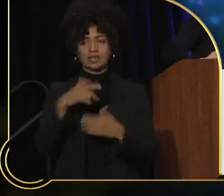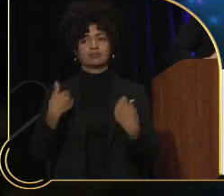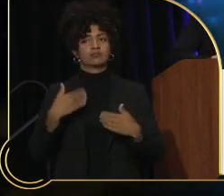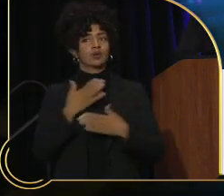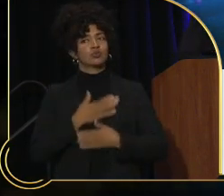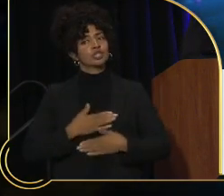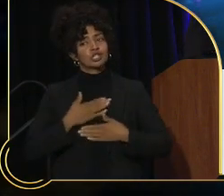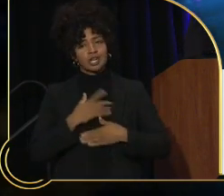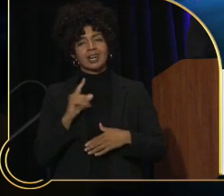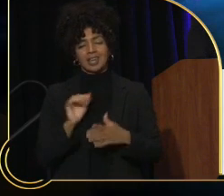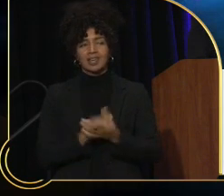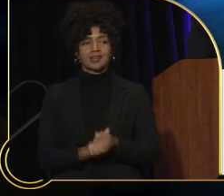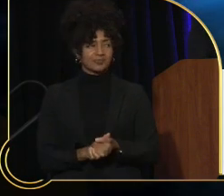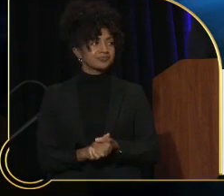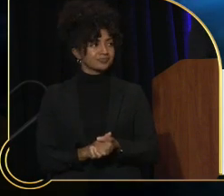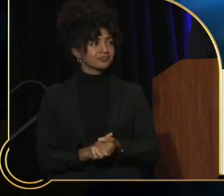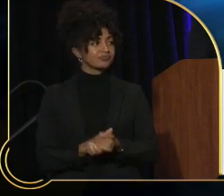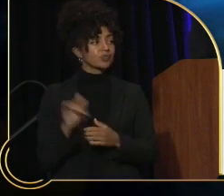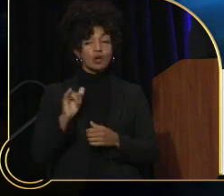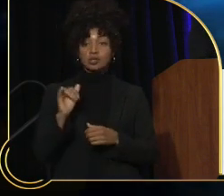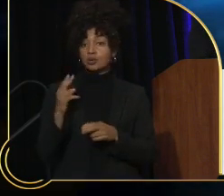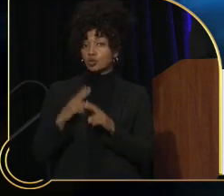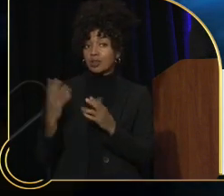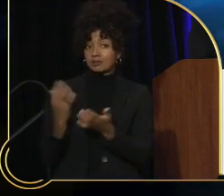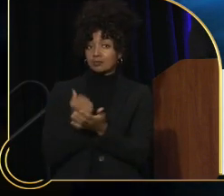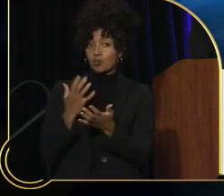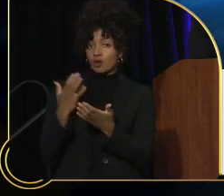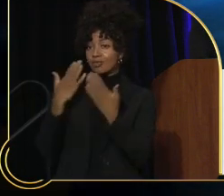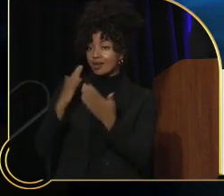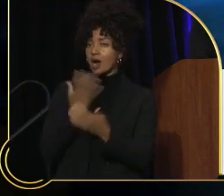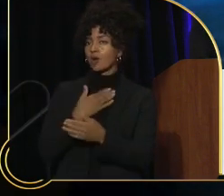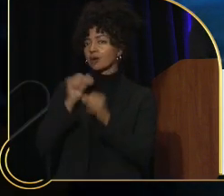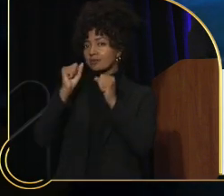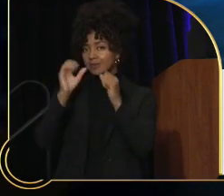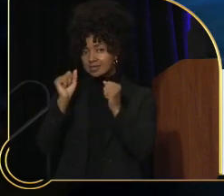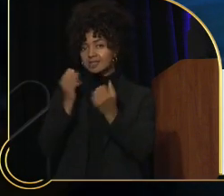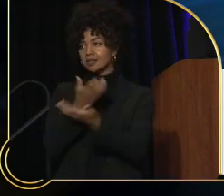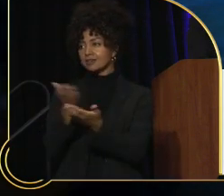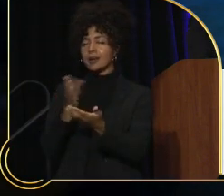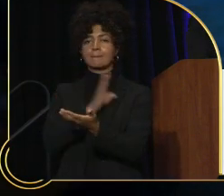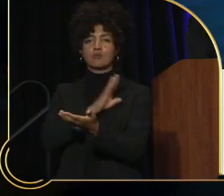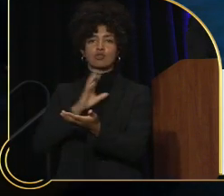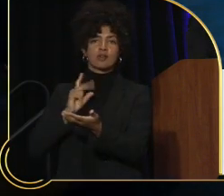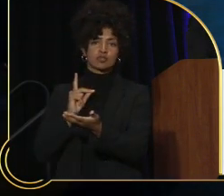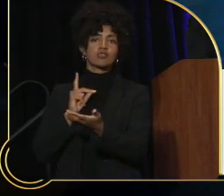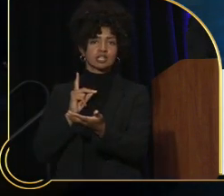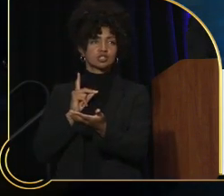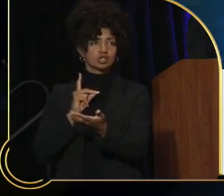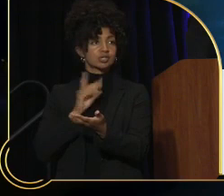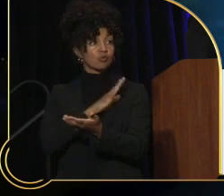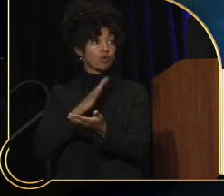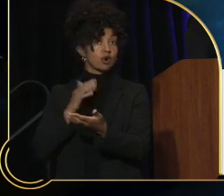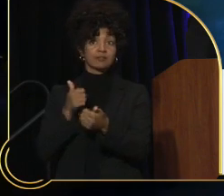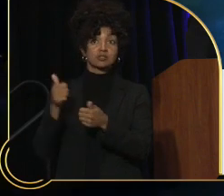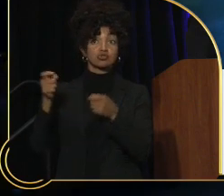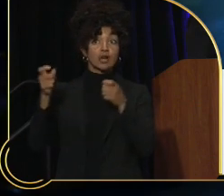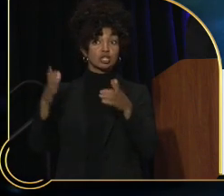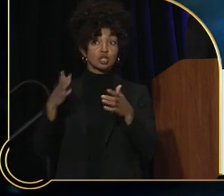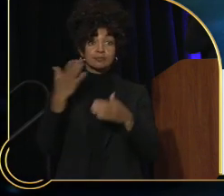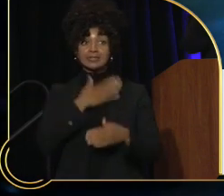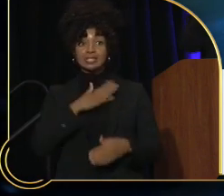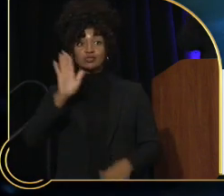And I also want to take just a moment to thank our wonderful board of directors. Please raise your hands if you're on the board of directors of the Bazelon